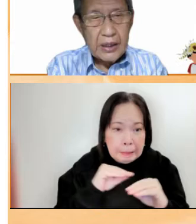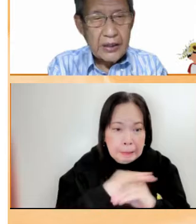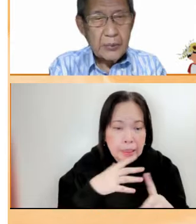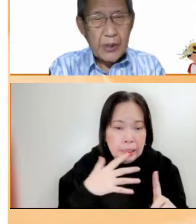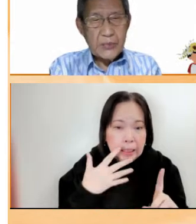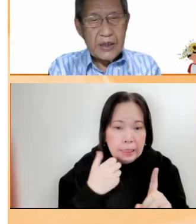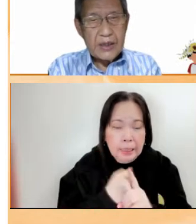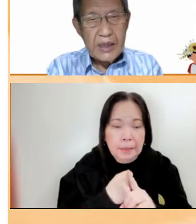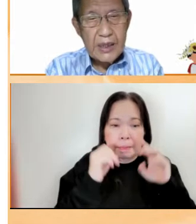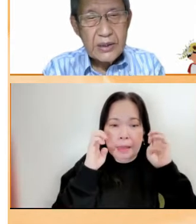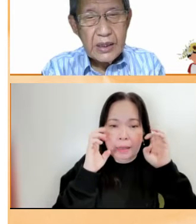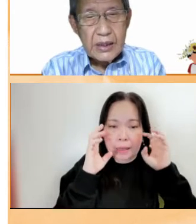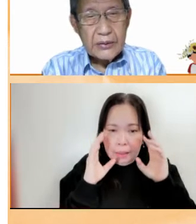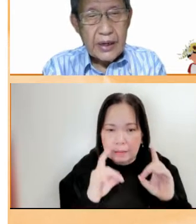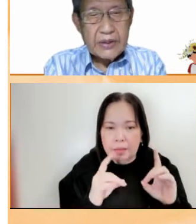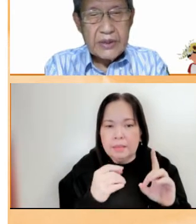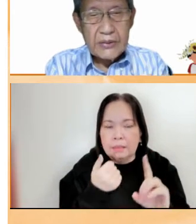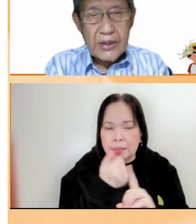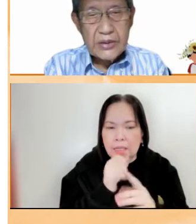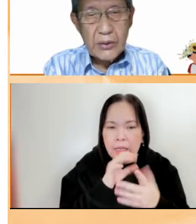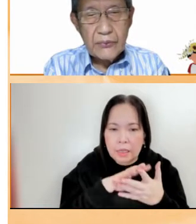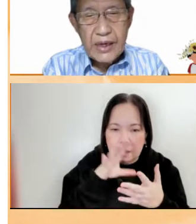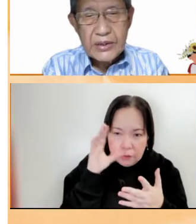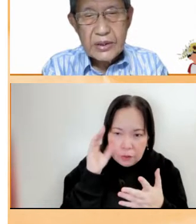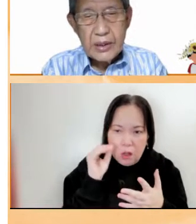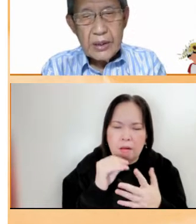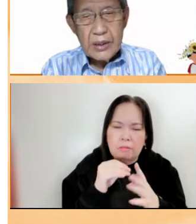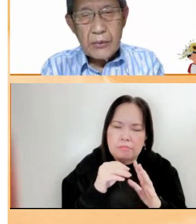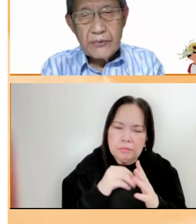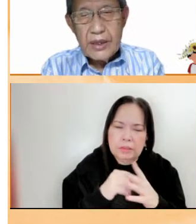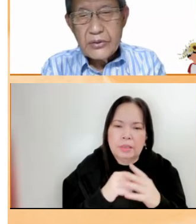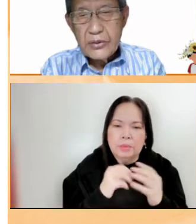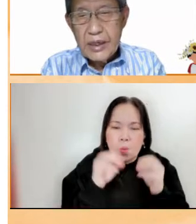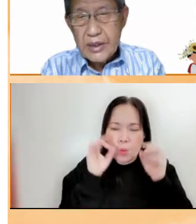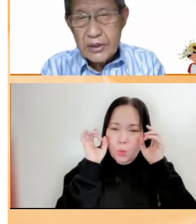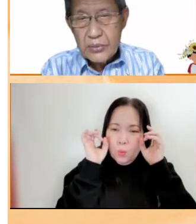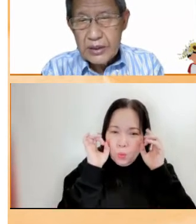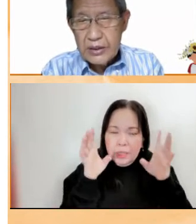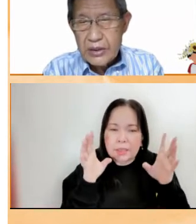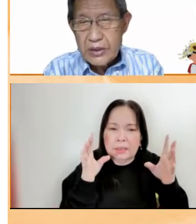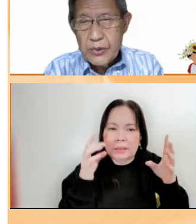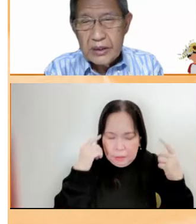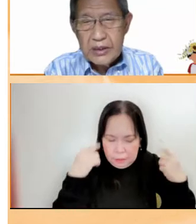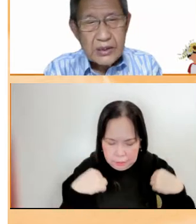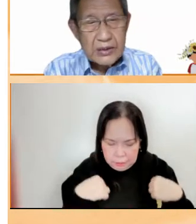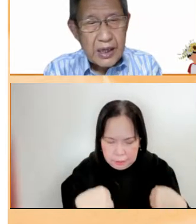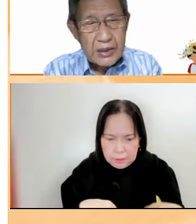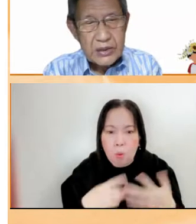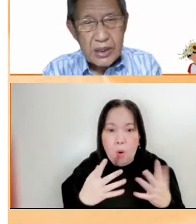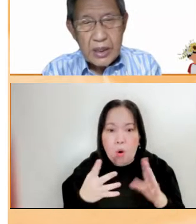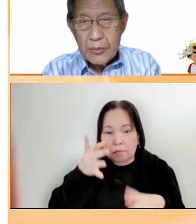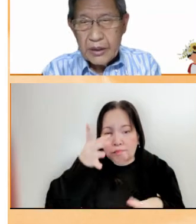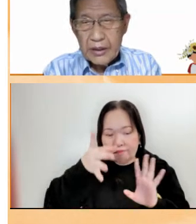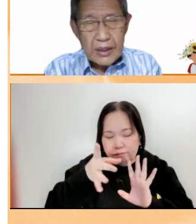and earning possibilities. There is increase of risk of injuries, sexually transmitted